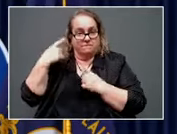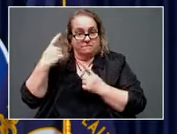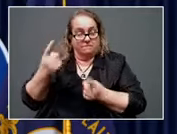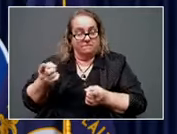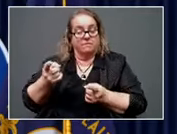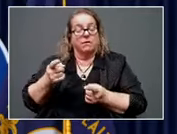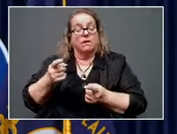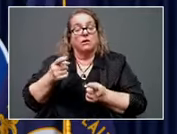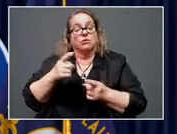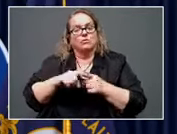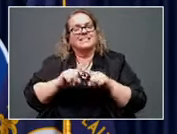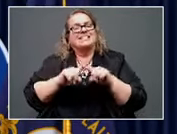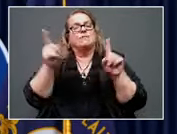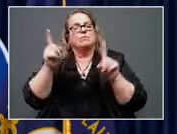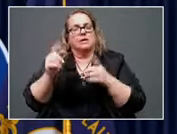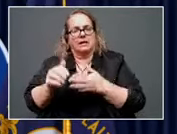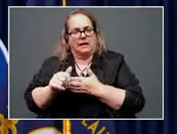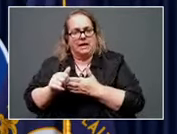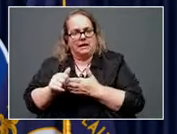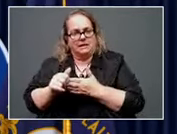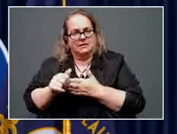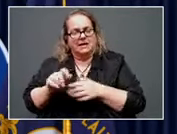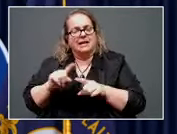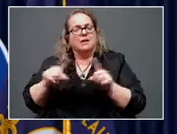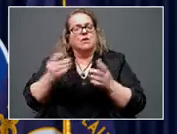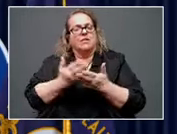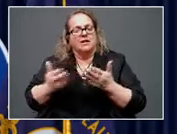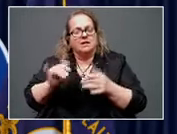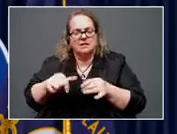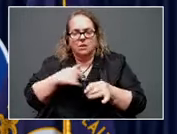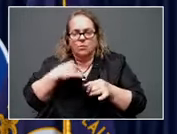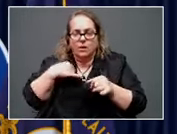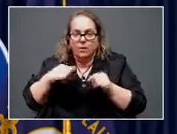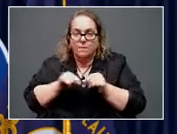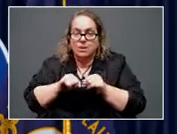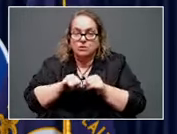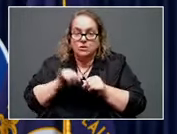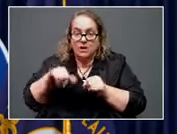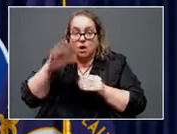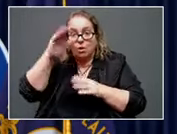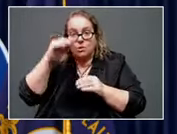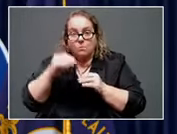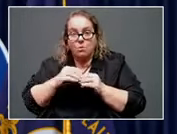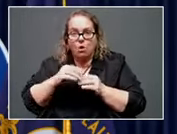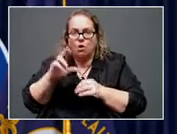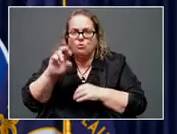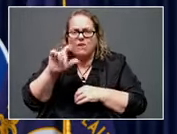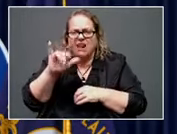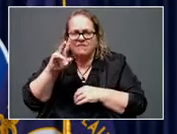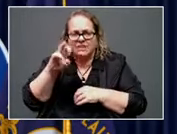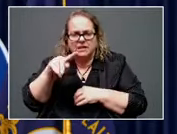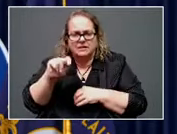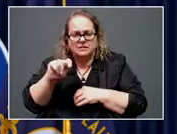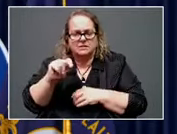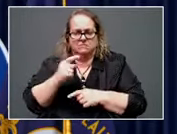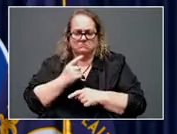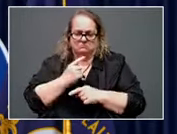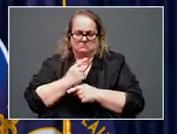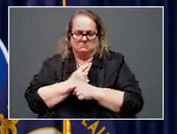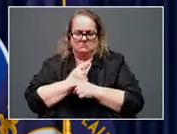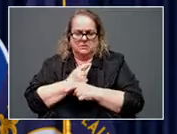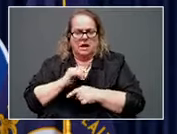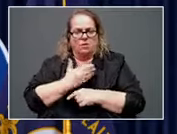different guidance and to different things that we're measuring that are hopefully more relevant and help to inform our decision-making process going